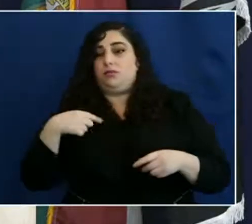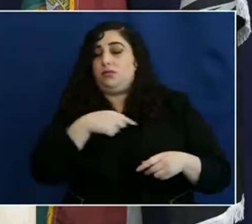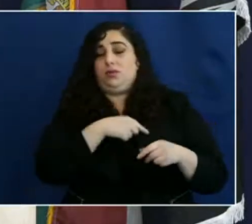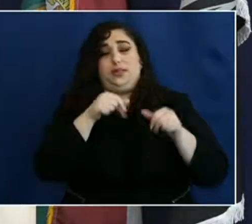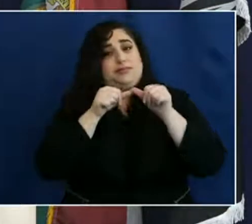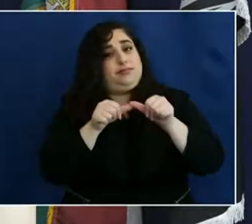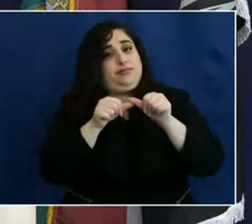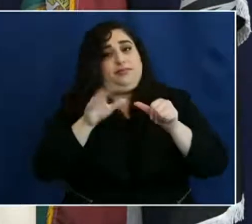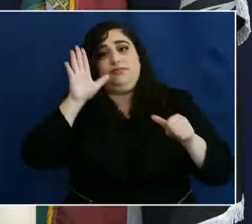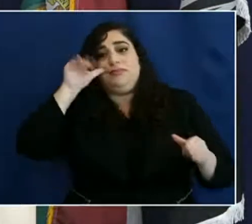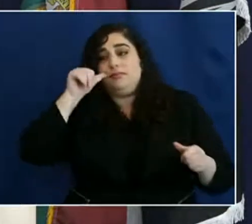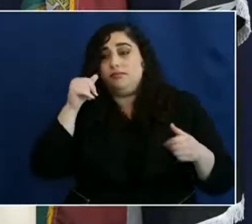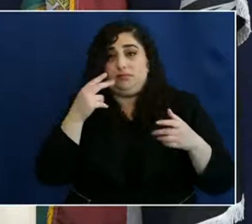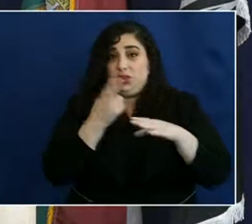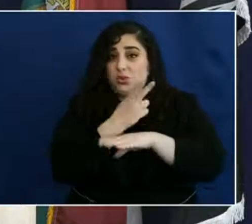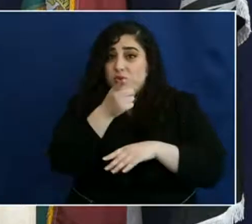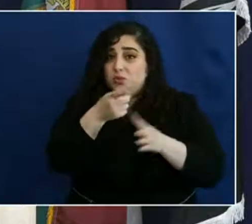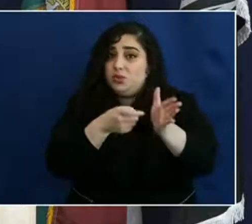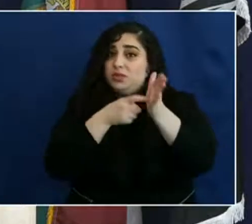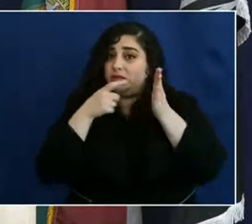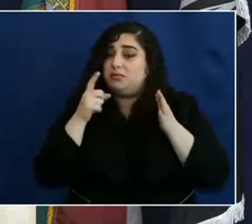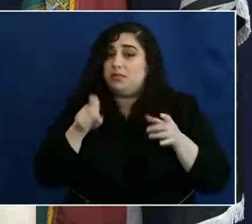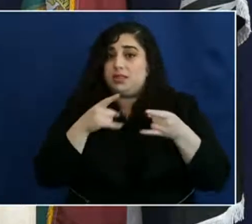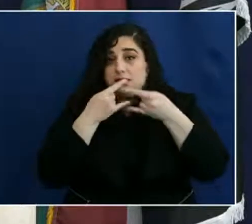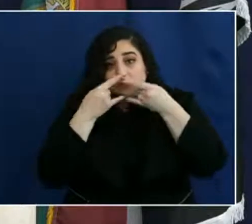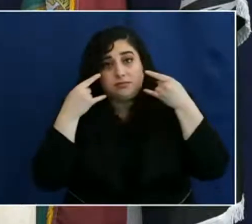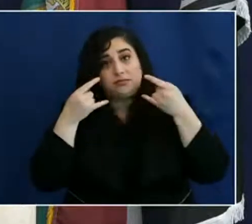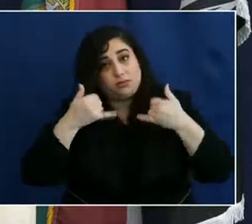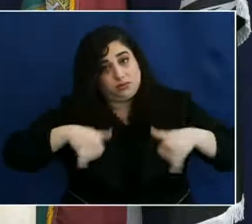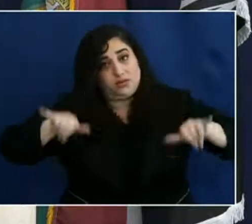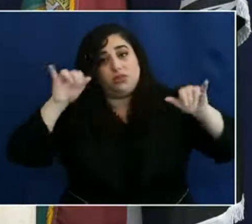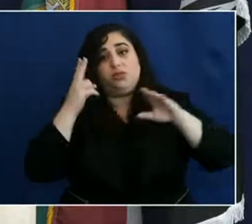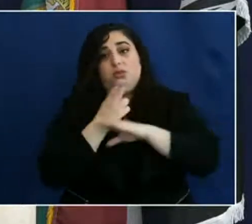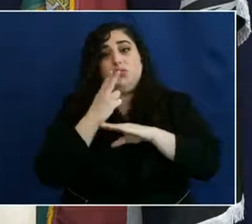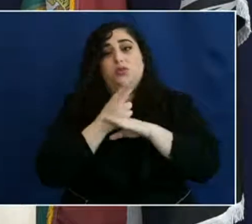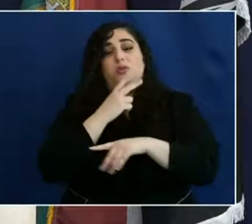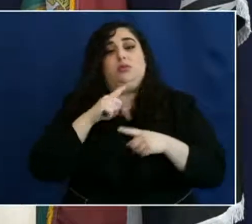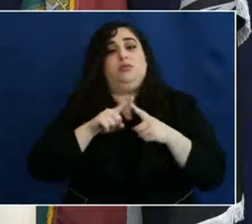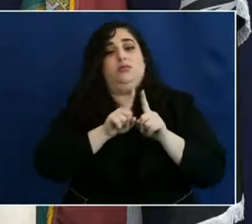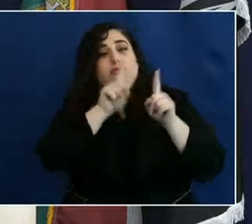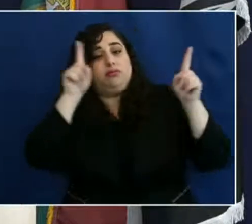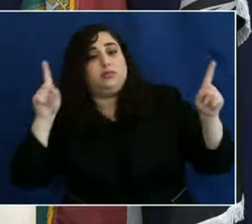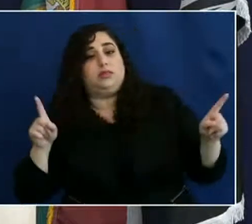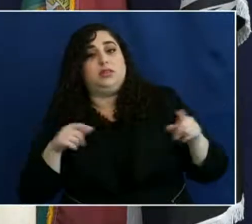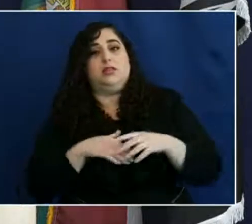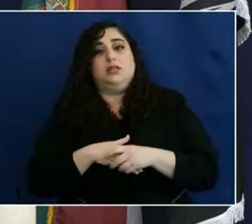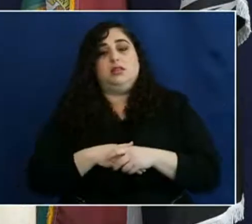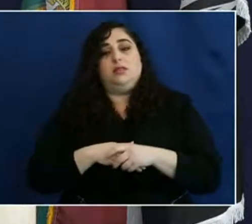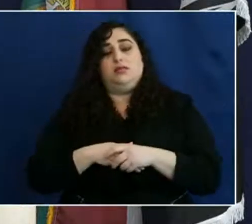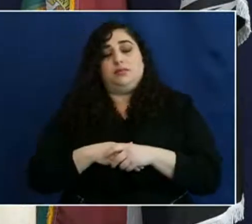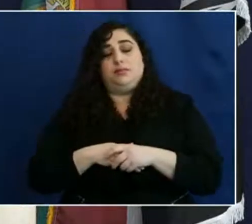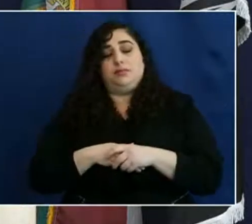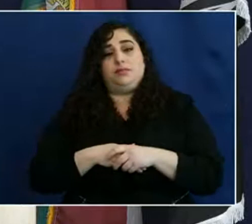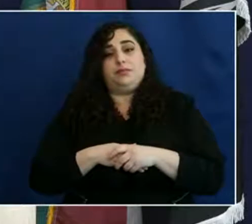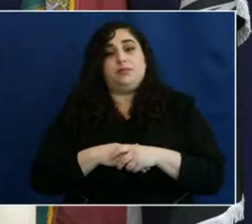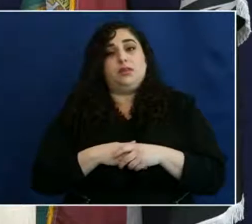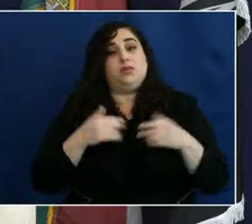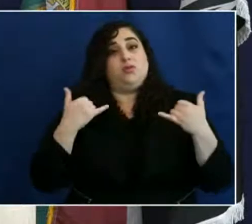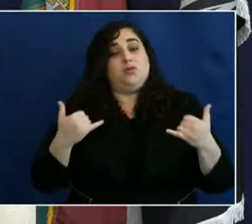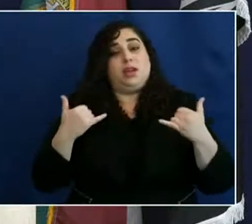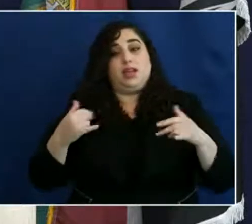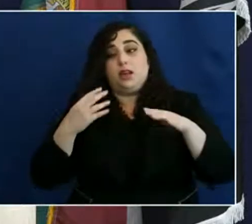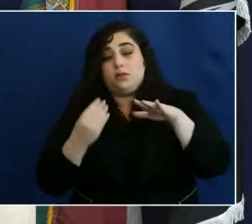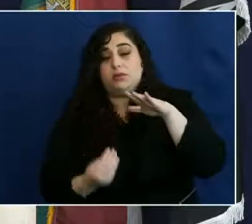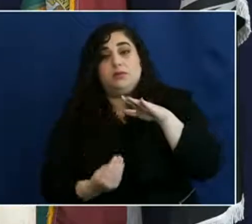utilize face coverings, and we continue to do a phased, very responsible reopening. But you're right. You've got spring break. We're heading